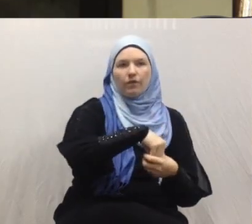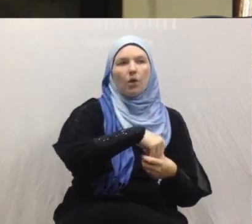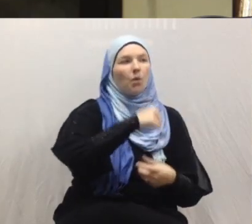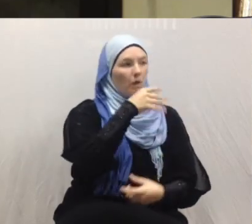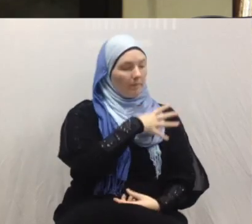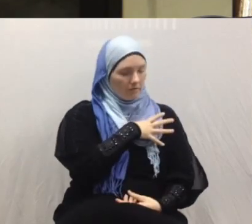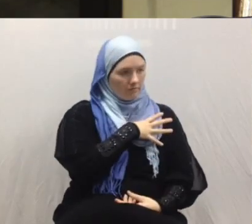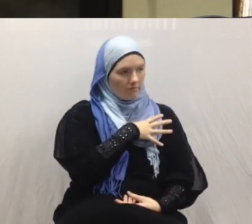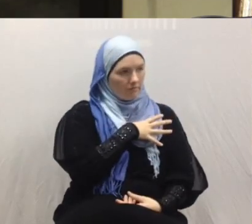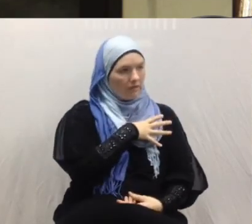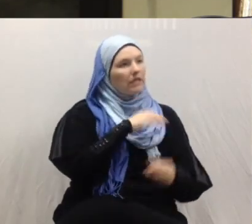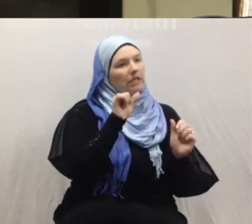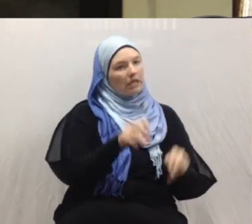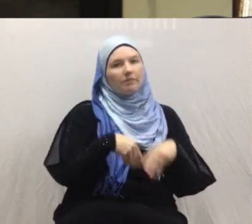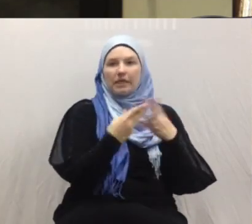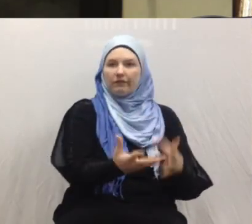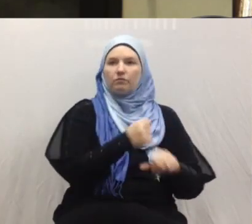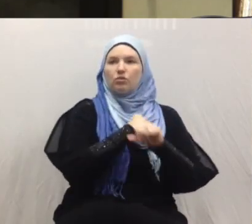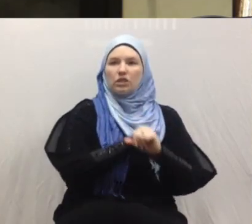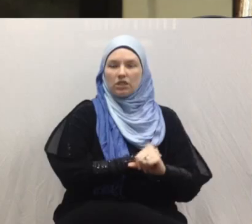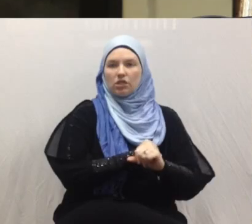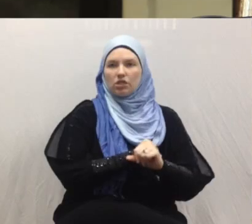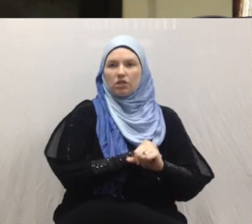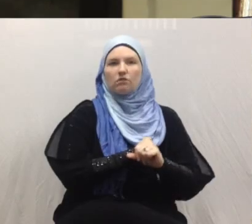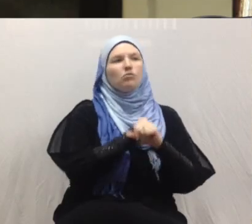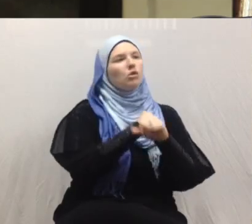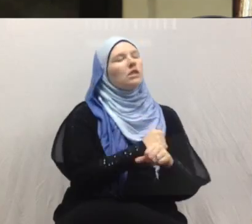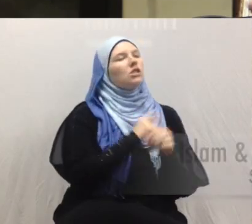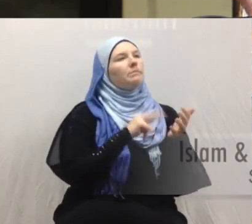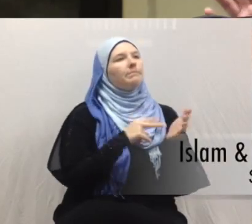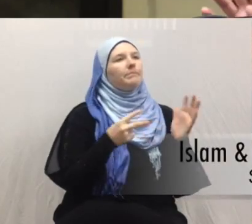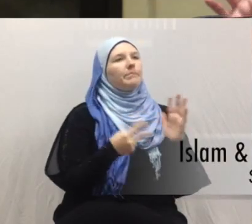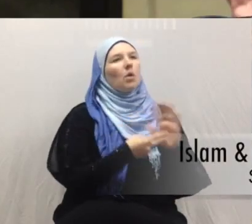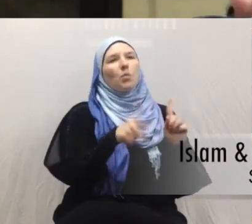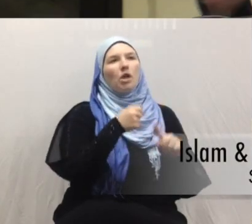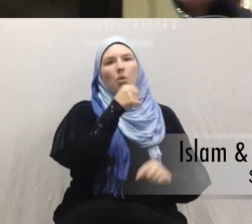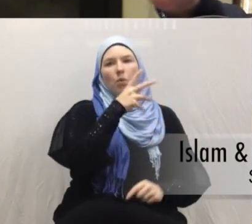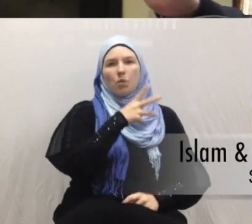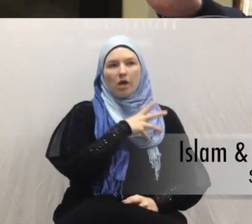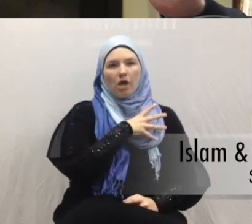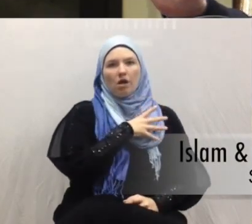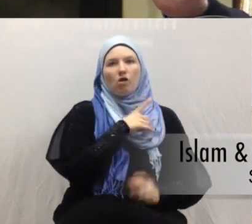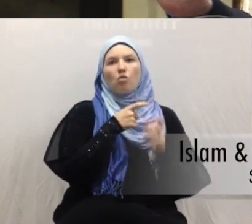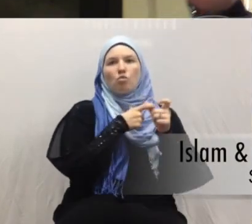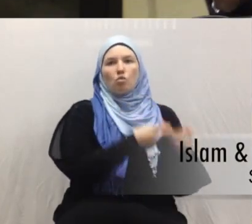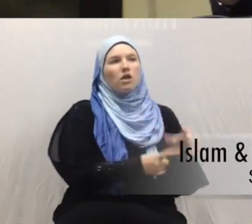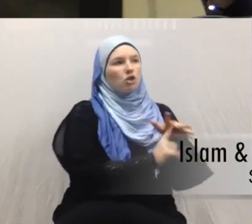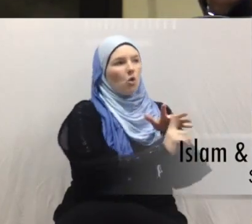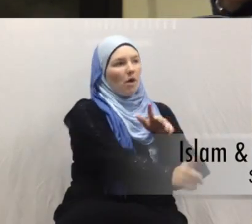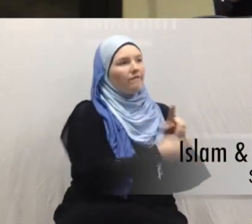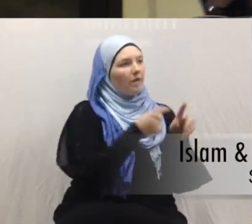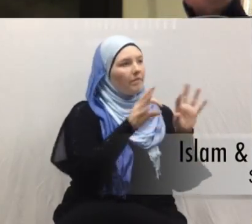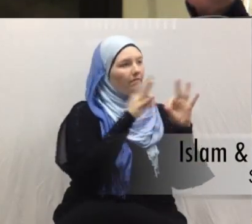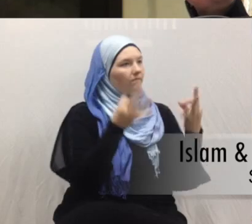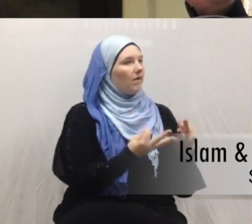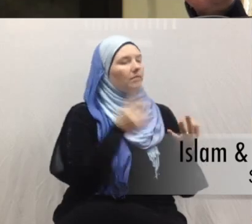woman shall only be given protection. Protection means when a woman runs away from her family